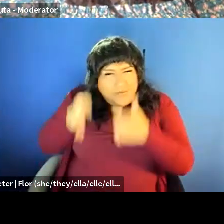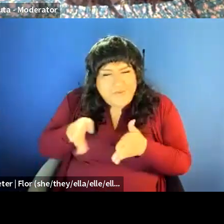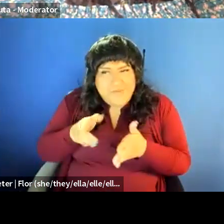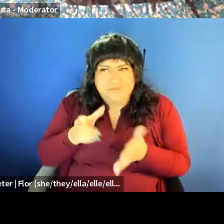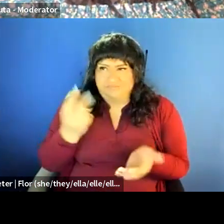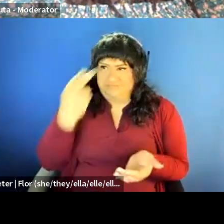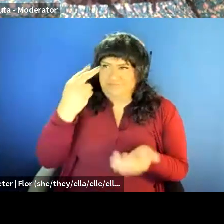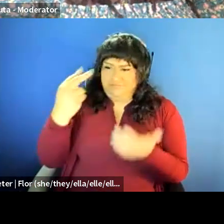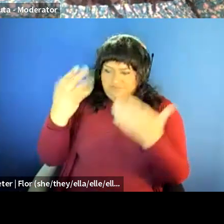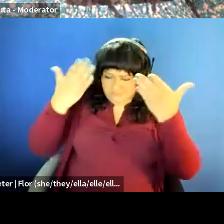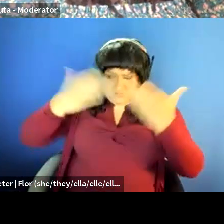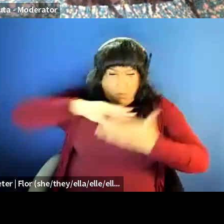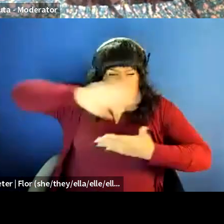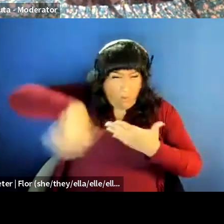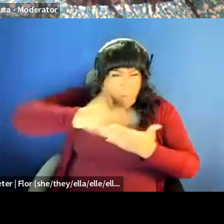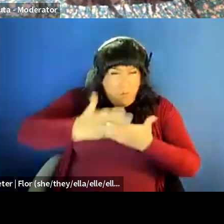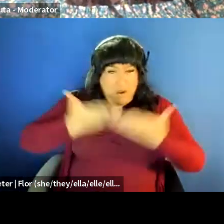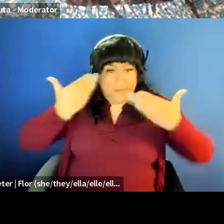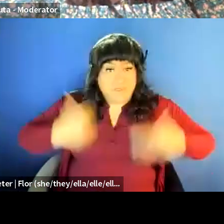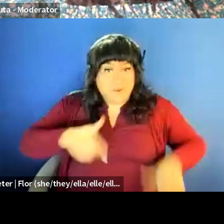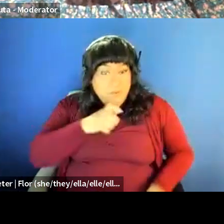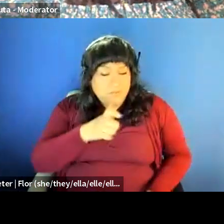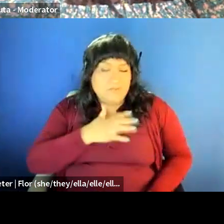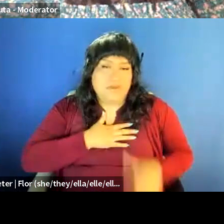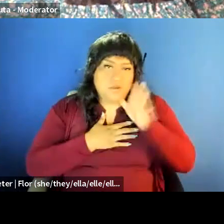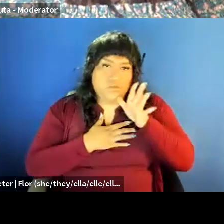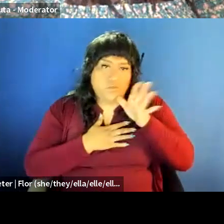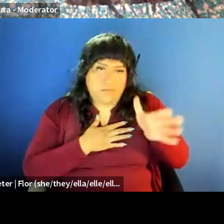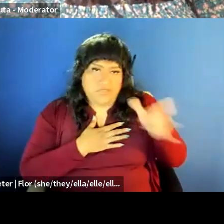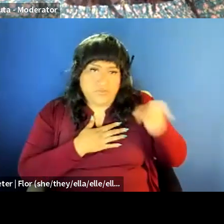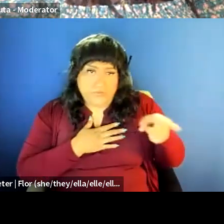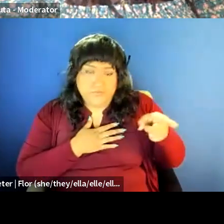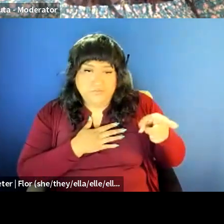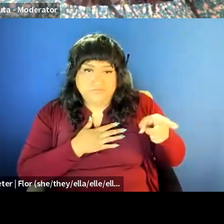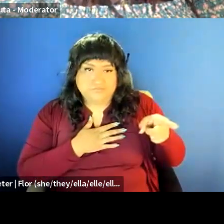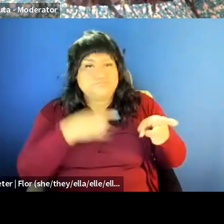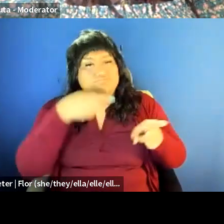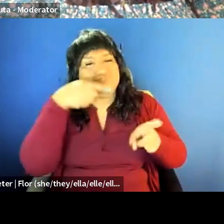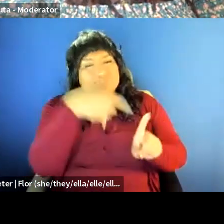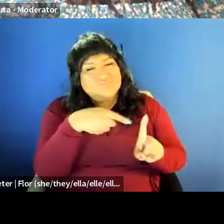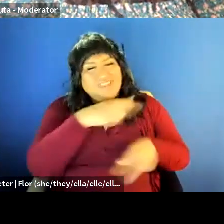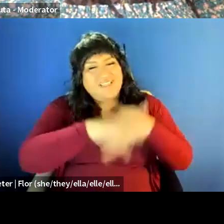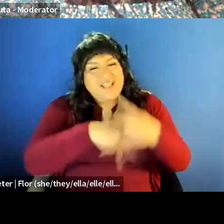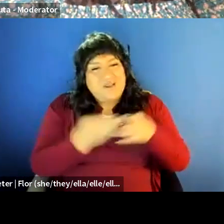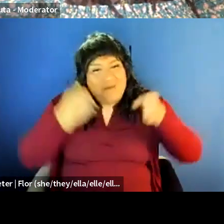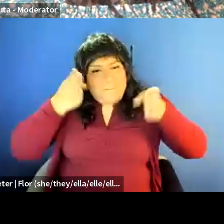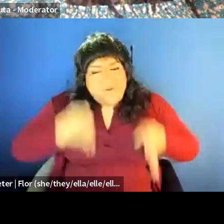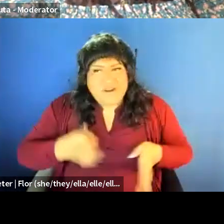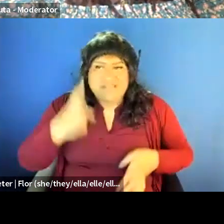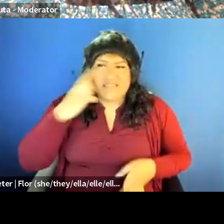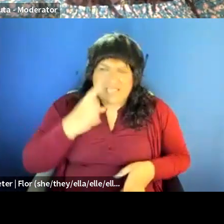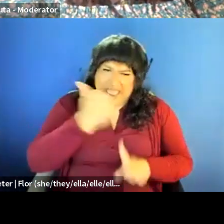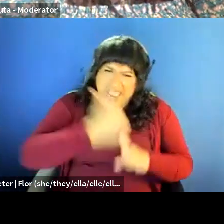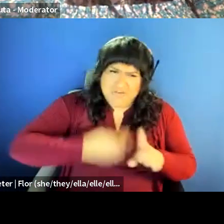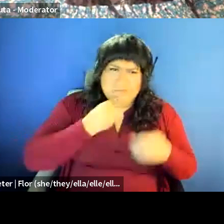who just saw the whole parts of me, was my grandmother. And when she was just kind of the person who, she just thought every meal should have a dessert.